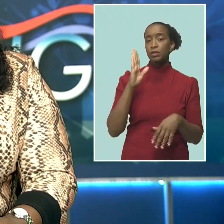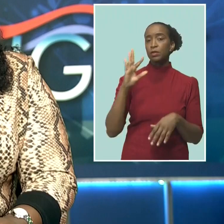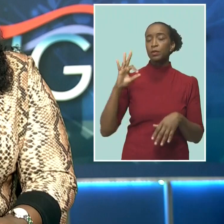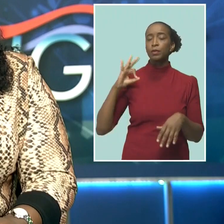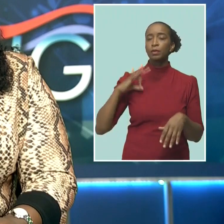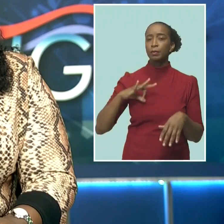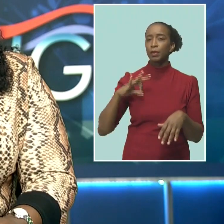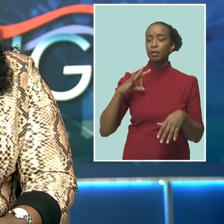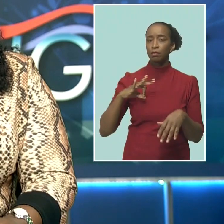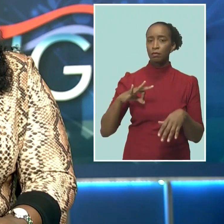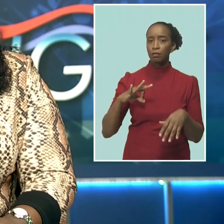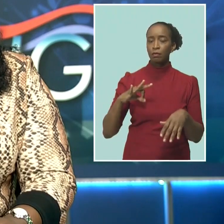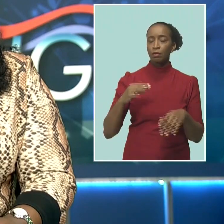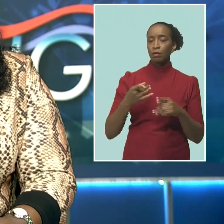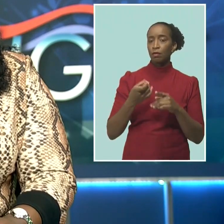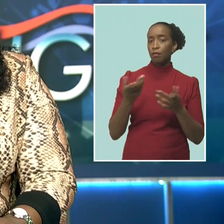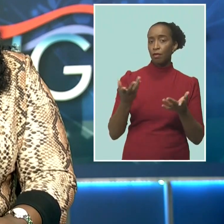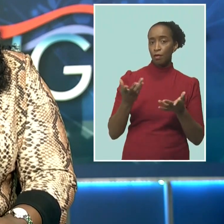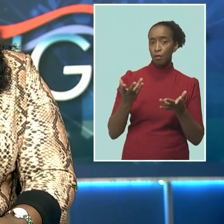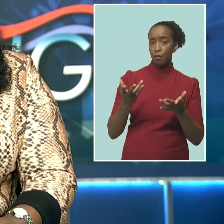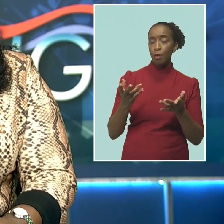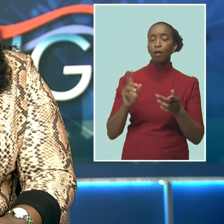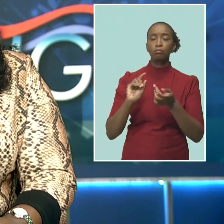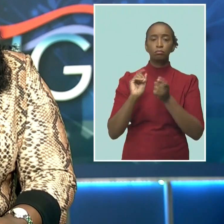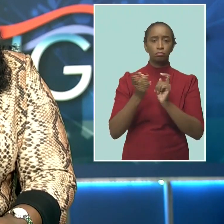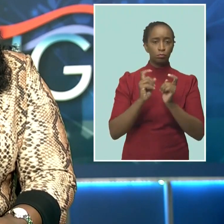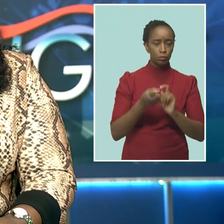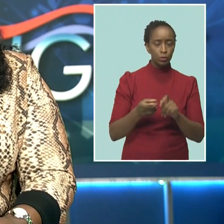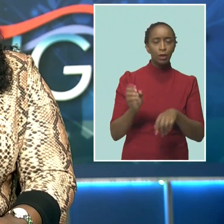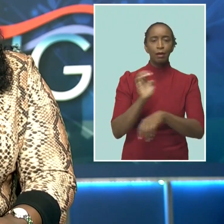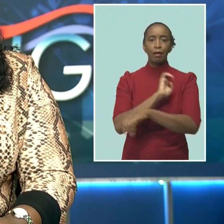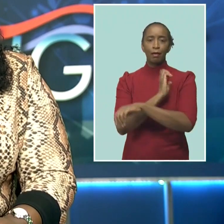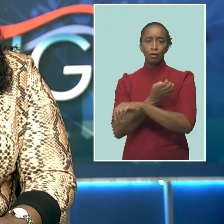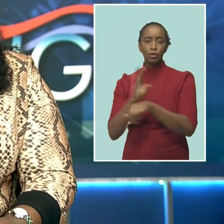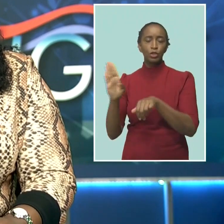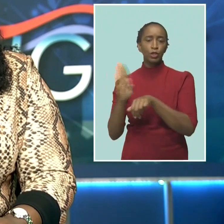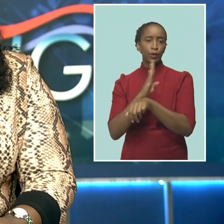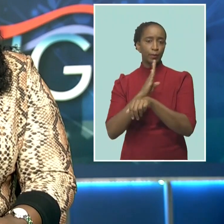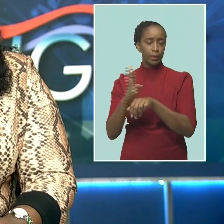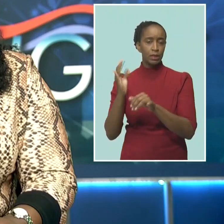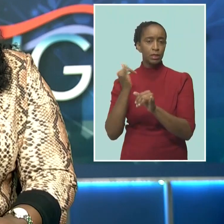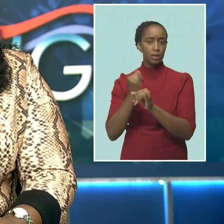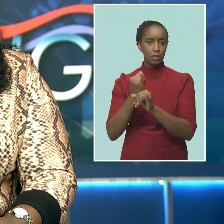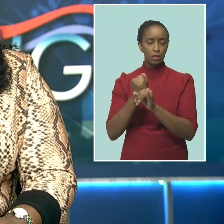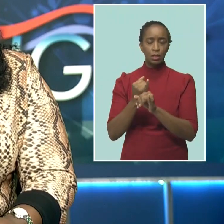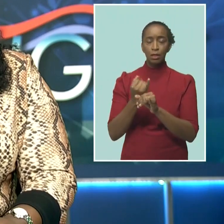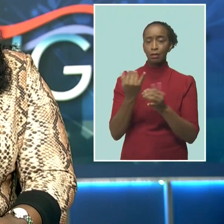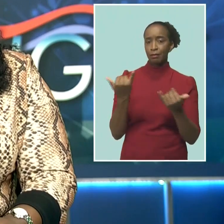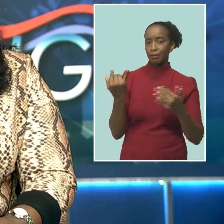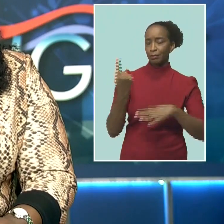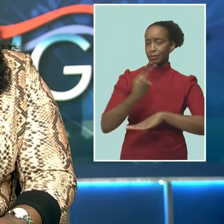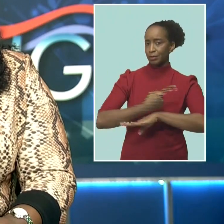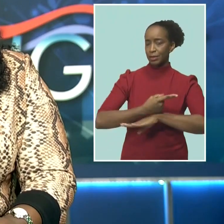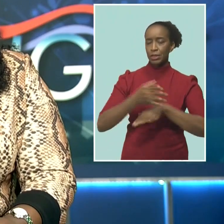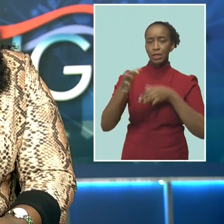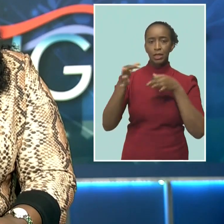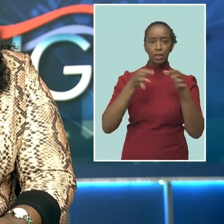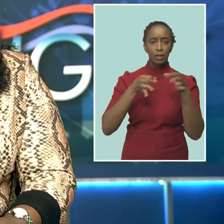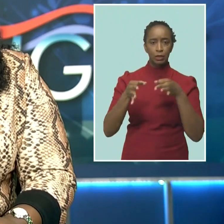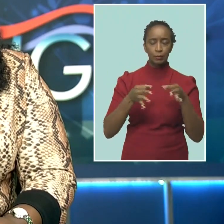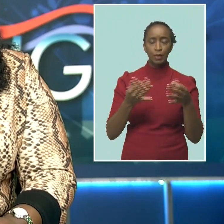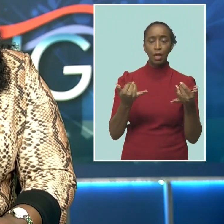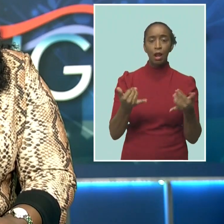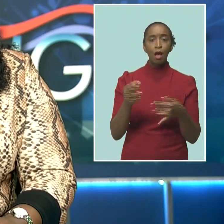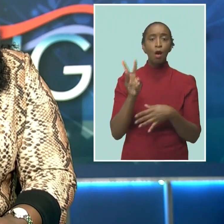the island's energy and business sectors. They were outlined during debate in today's estimates. Our Wendy Burke joins us